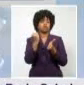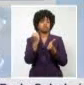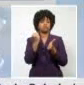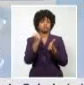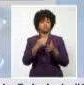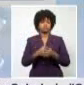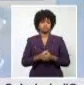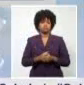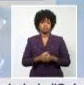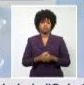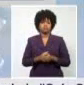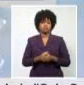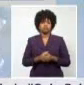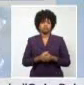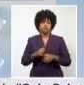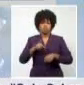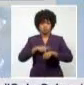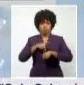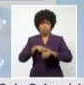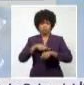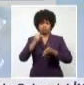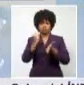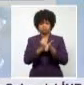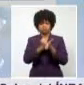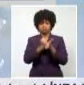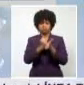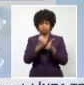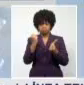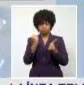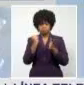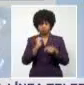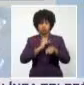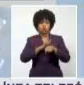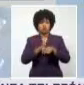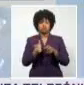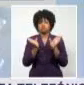had confirmed cases at the time of death